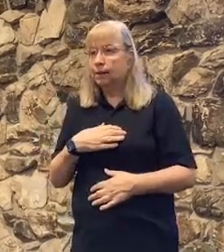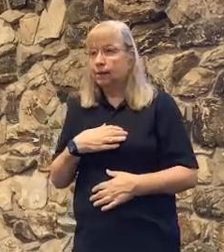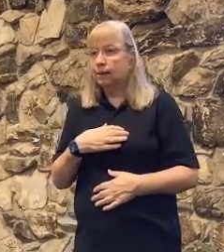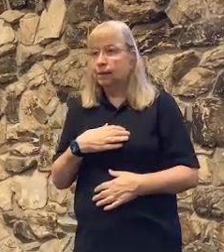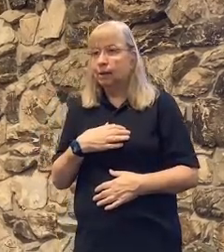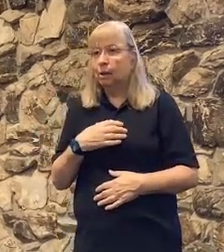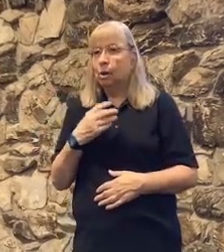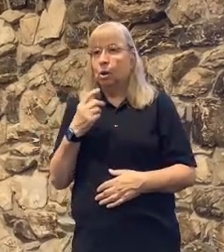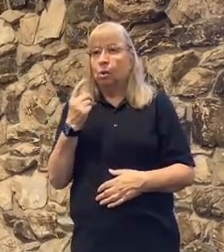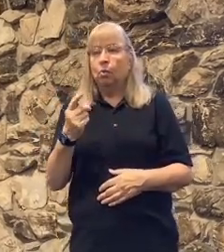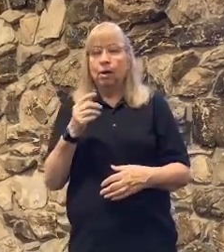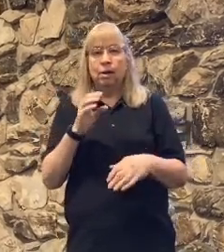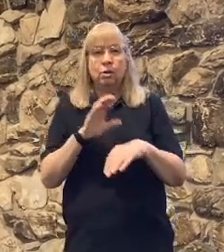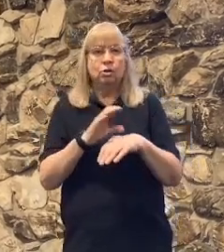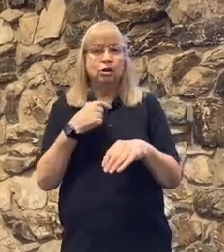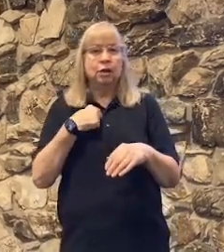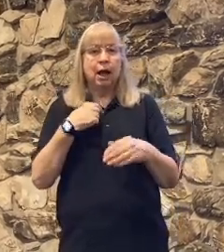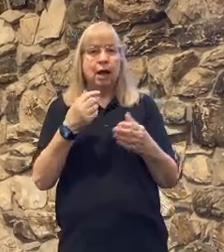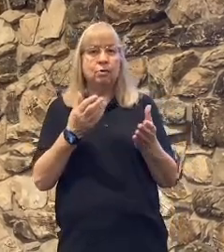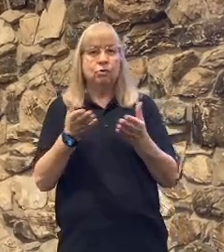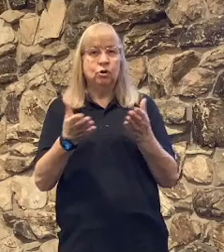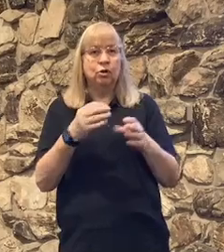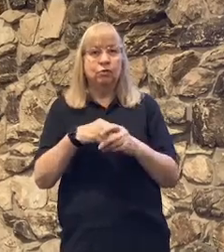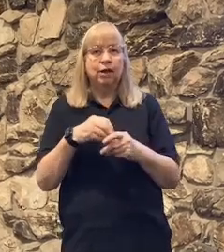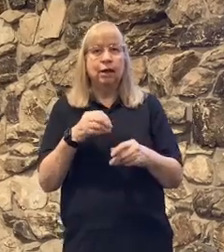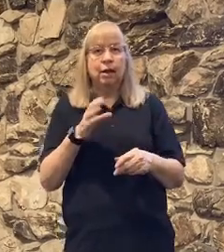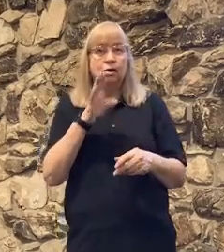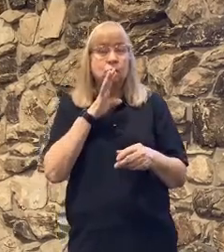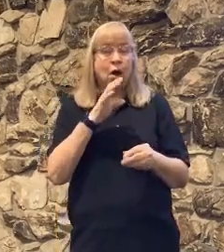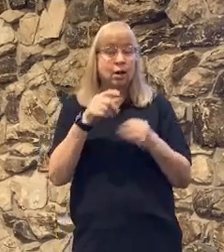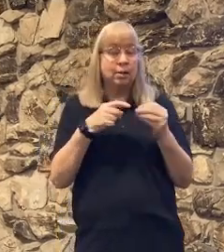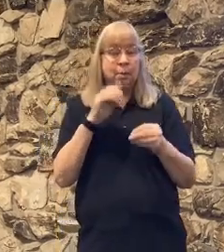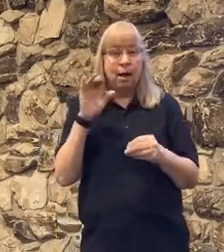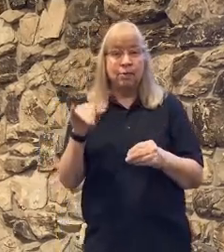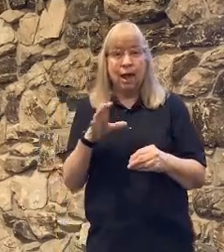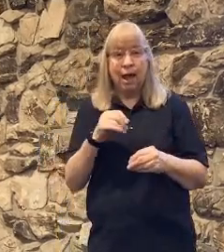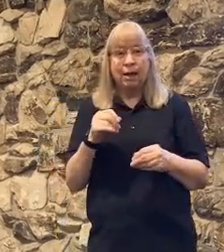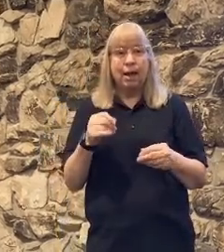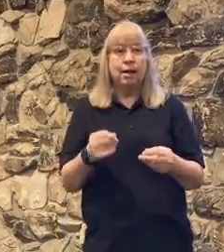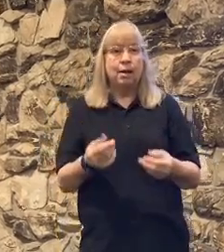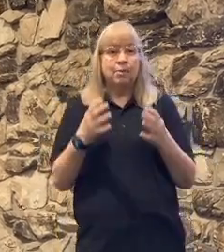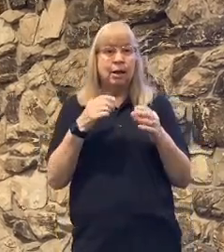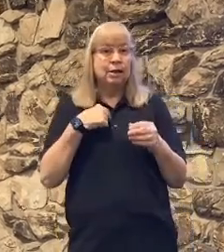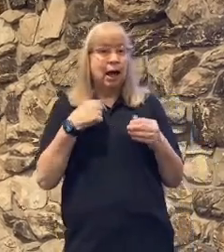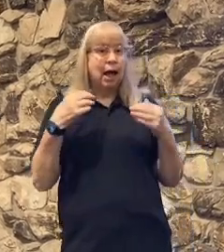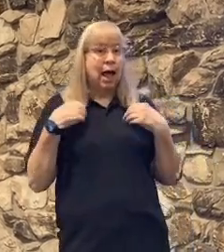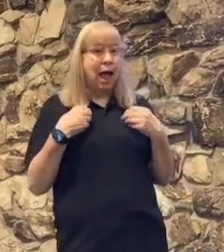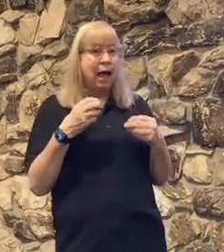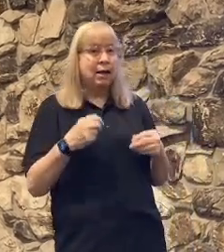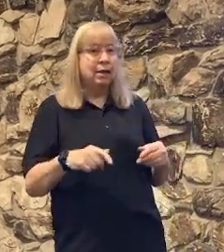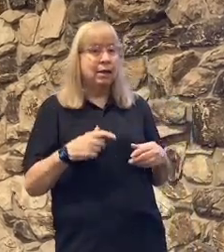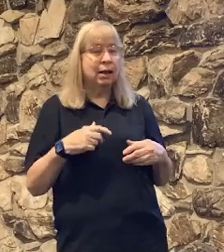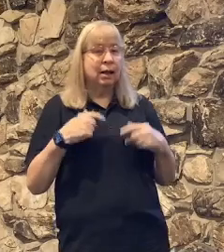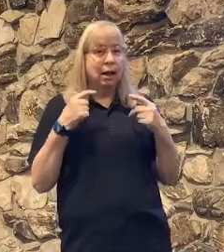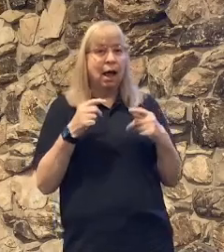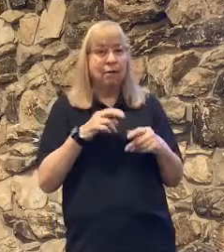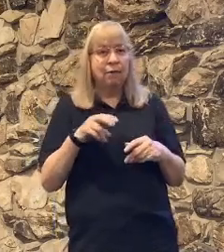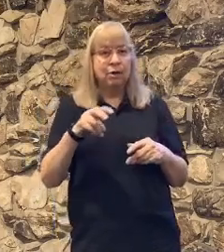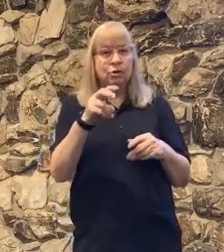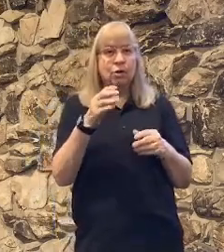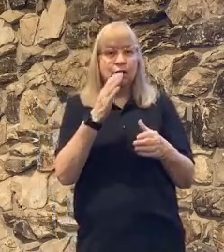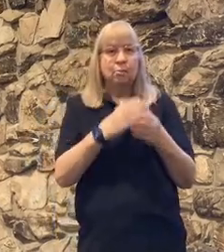One of the churches that I have served in, you've heard me talk about it, and the embezzlements that I had, and the life, the journey of part of that